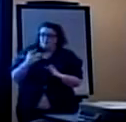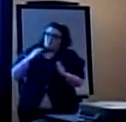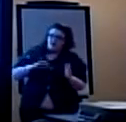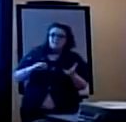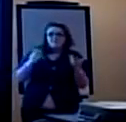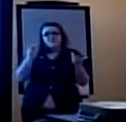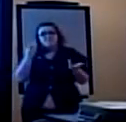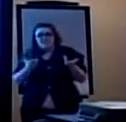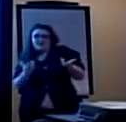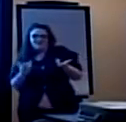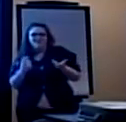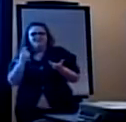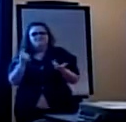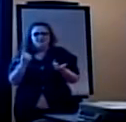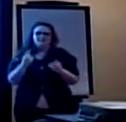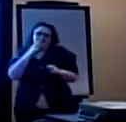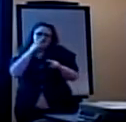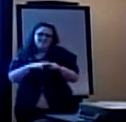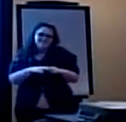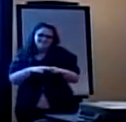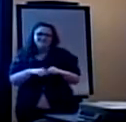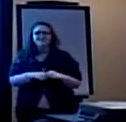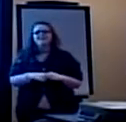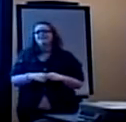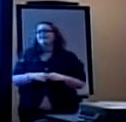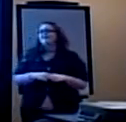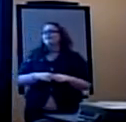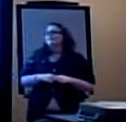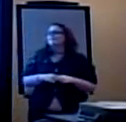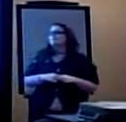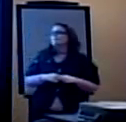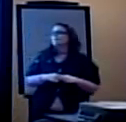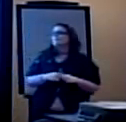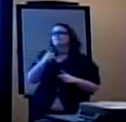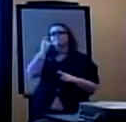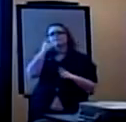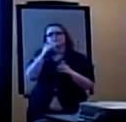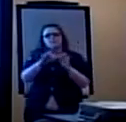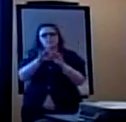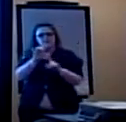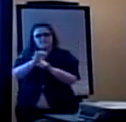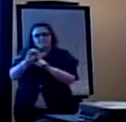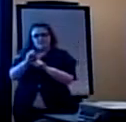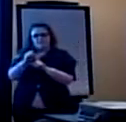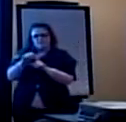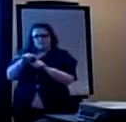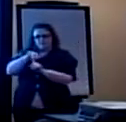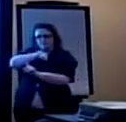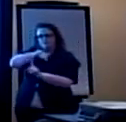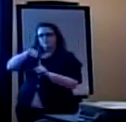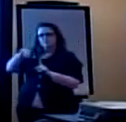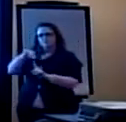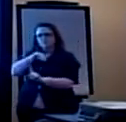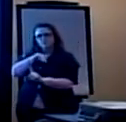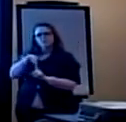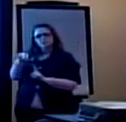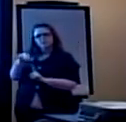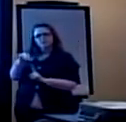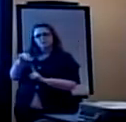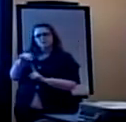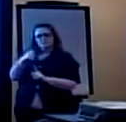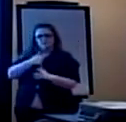but well, it's kind of fun, but it's actually looking at the environment from a critical perspective. And in that way, I'm looking at it more as an anthropologist